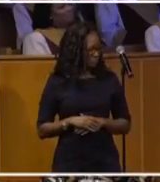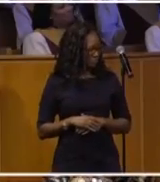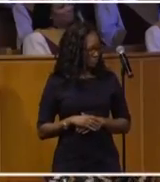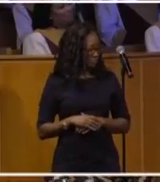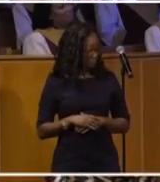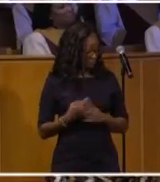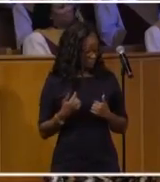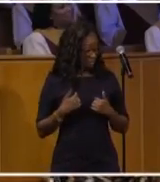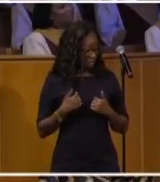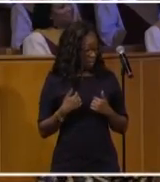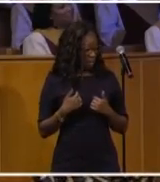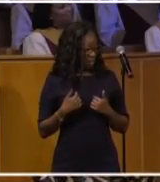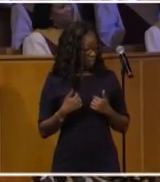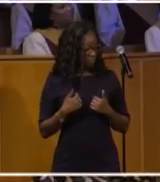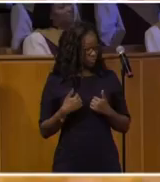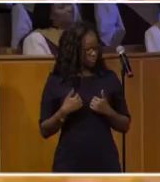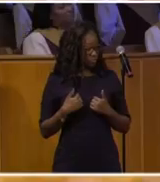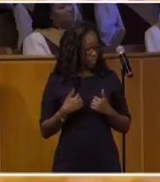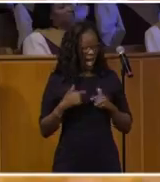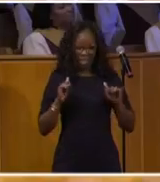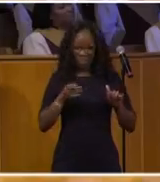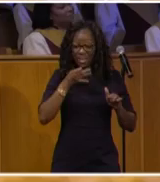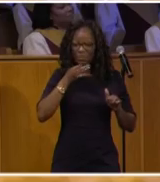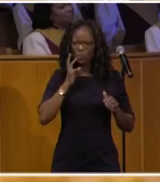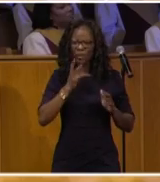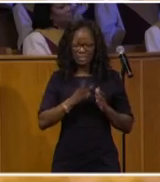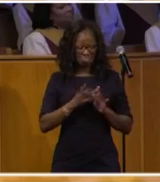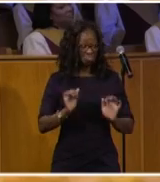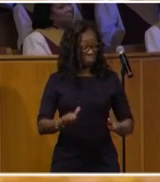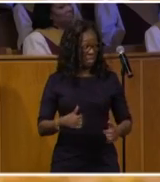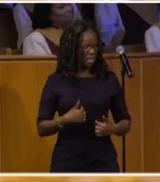I can be an expert witness